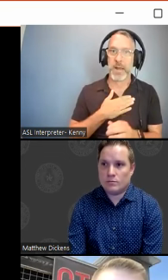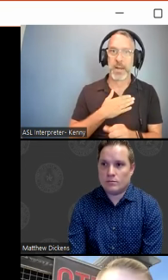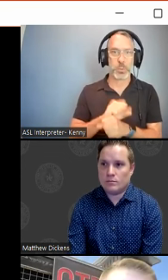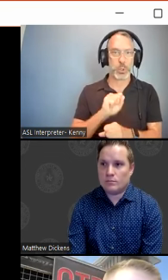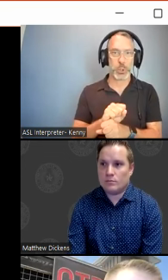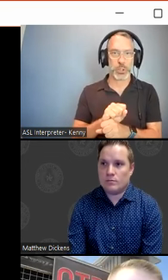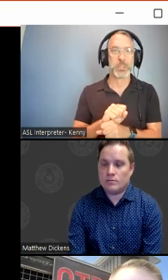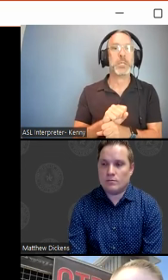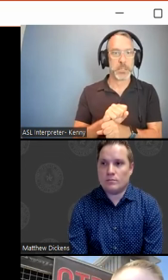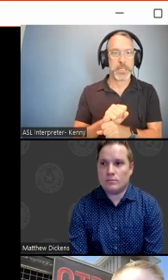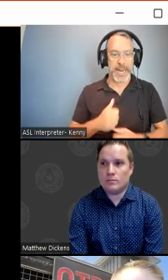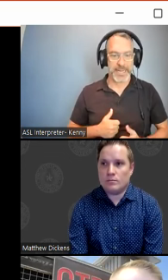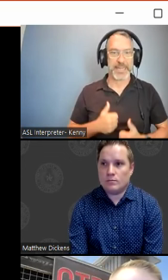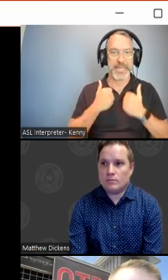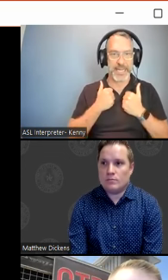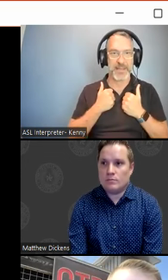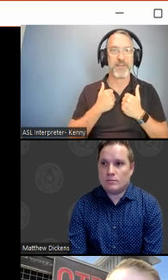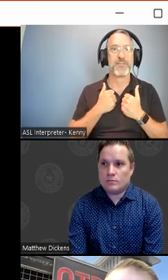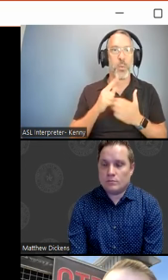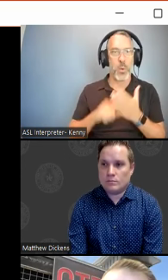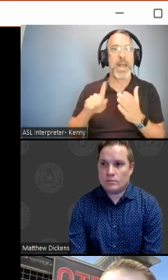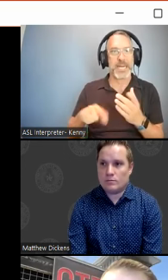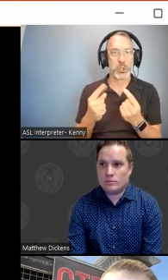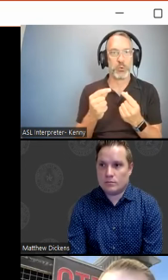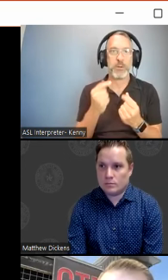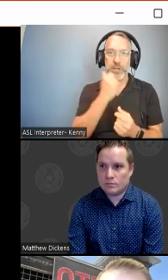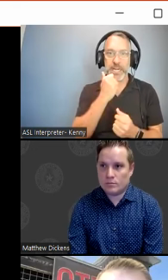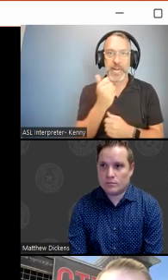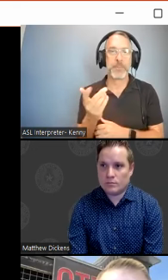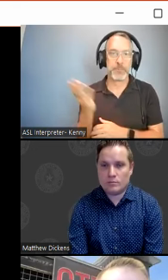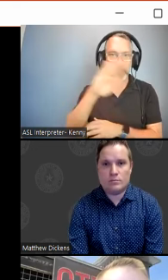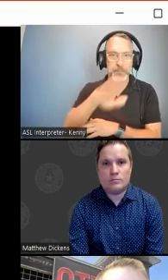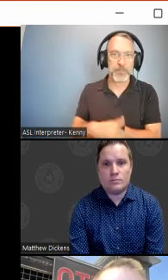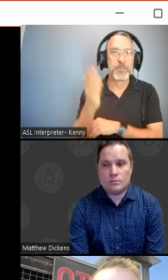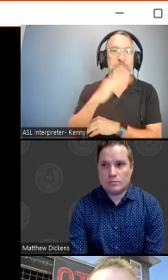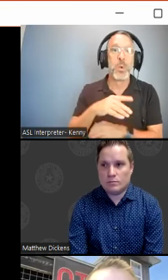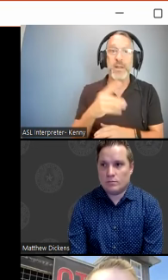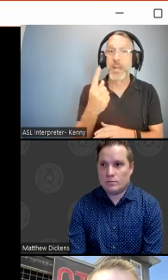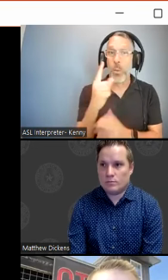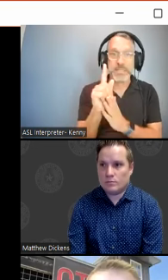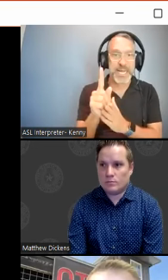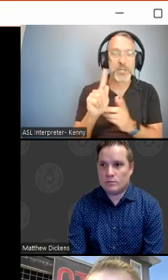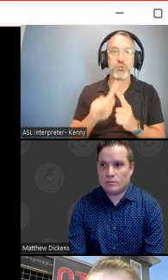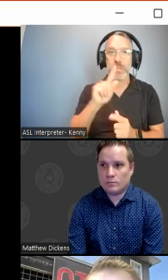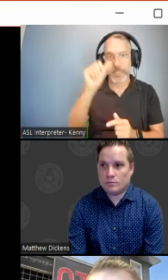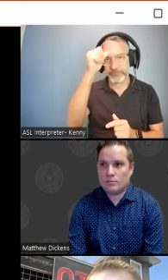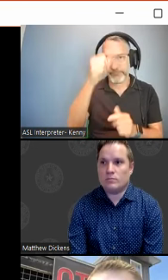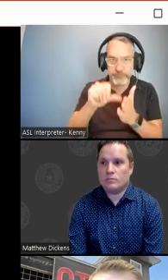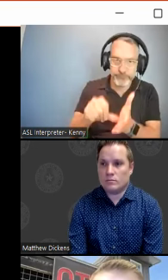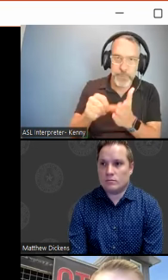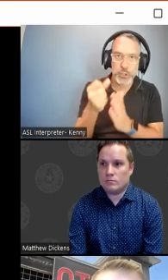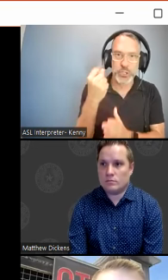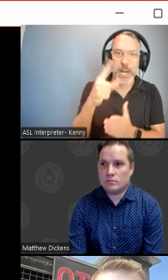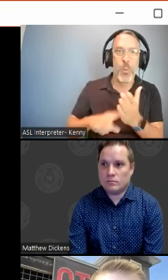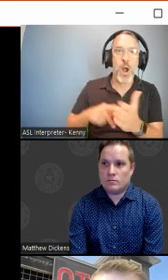work and live and do the things I need to do. I think we have to take 1 second to really understand what